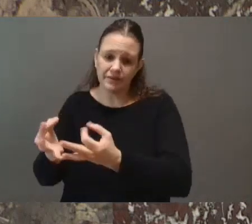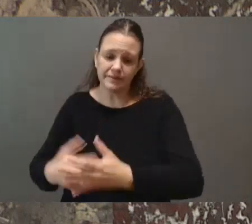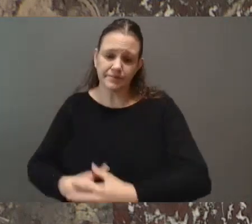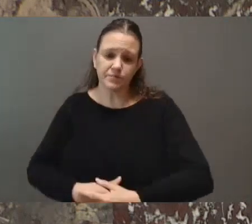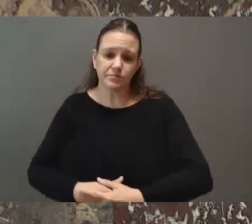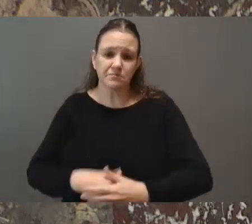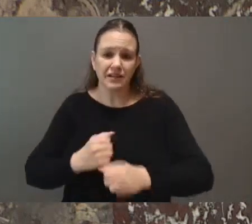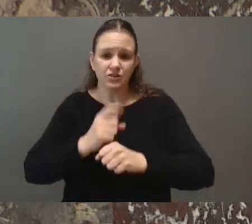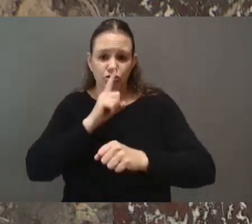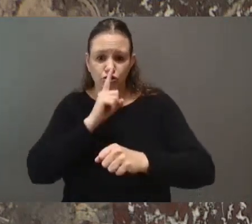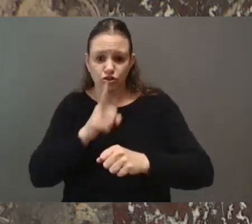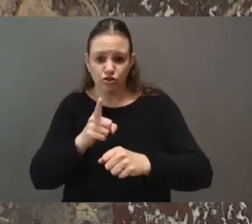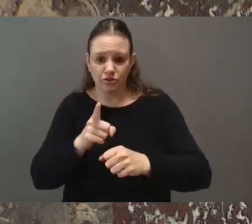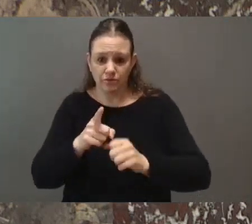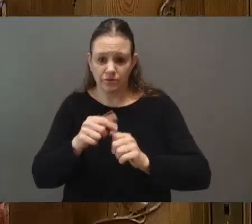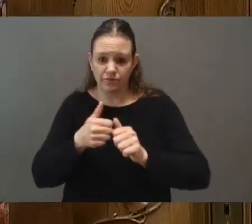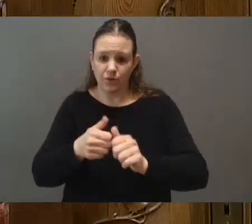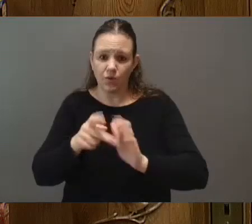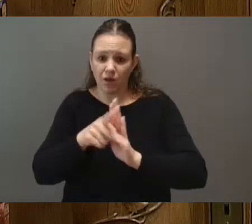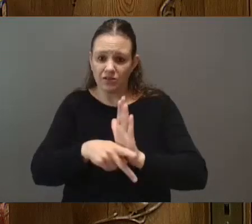deaths.